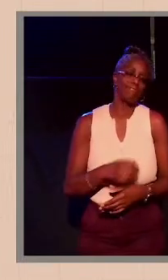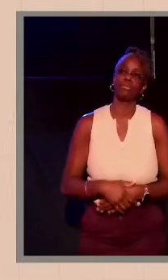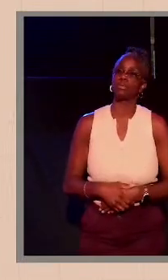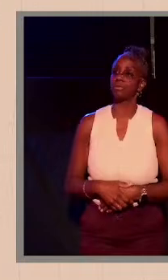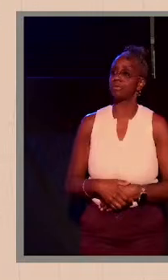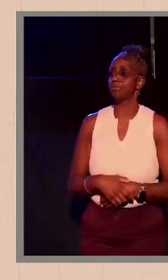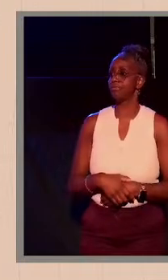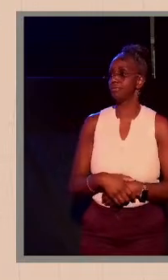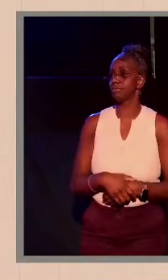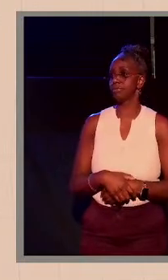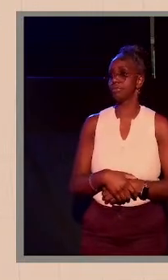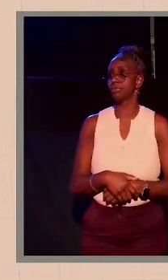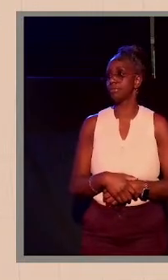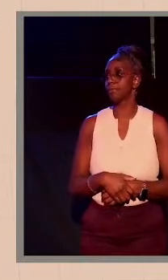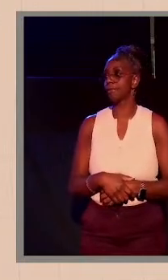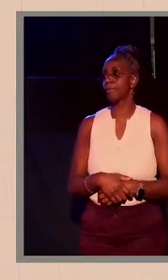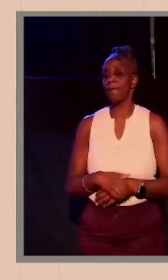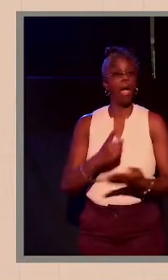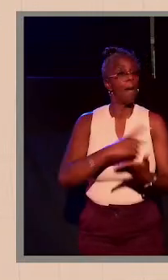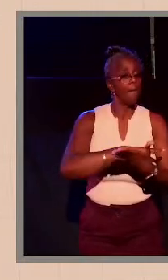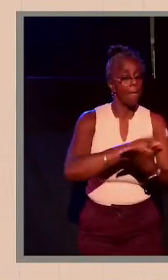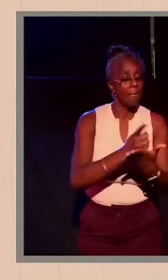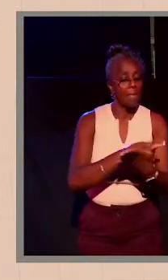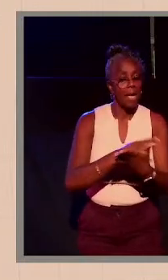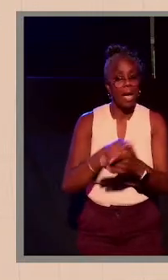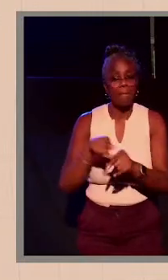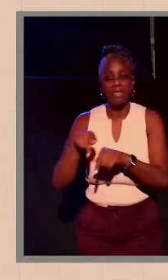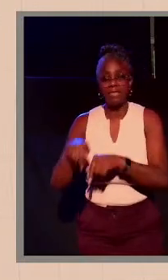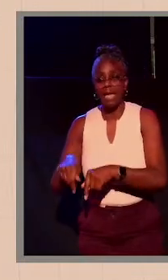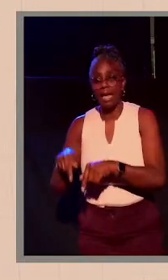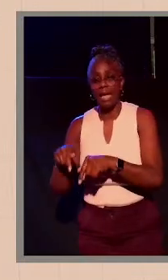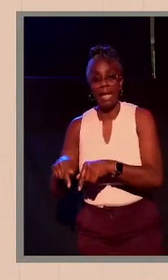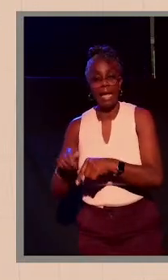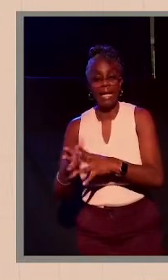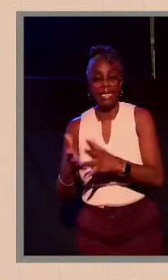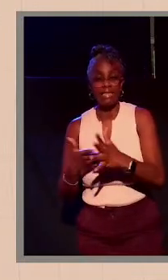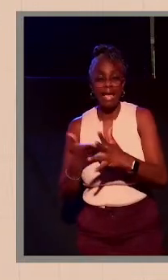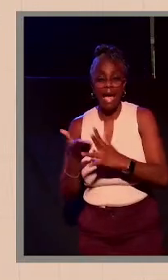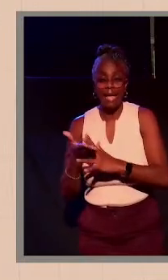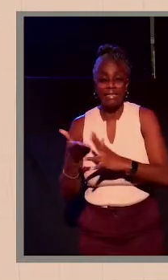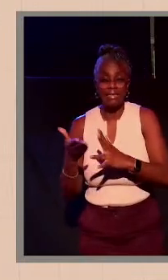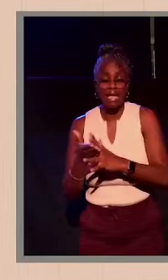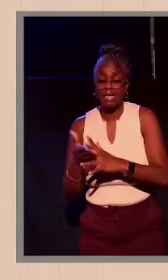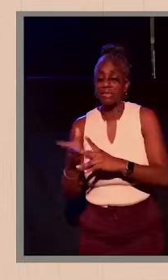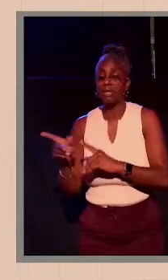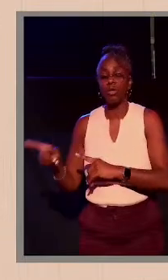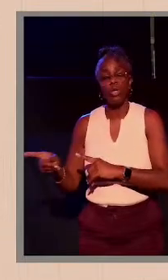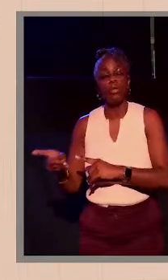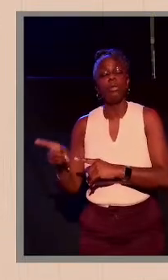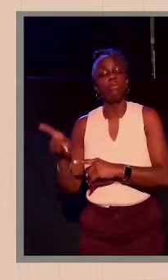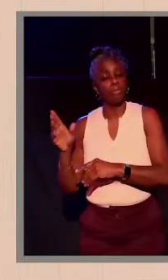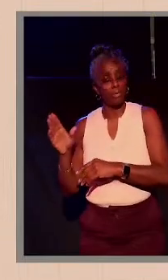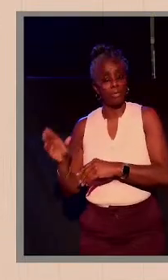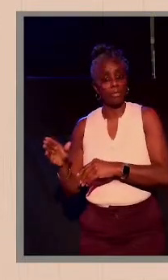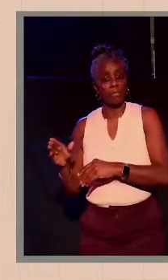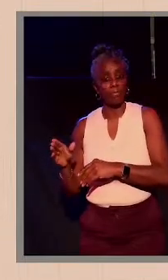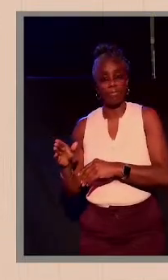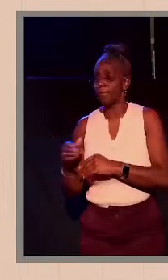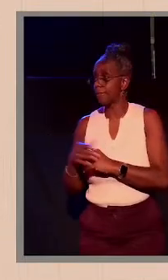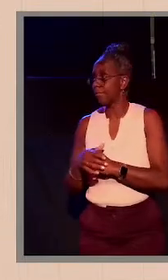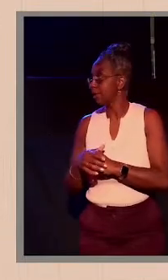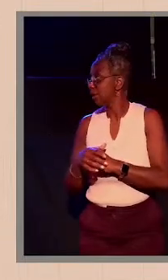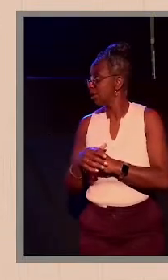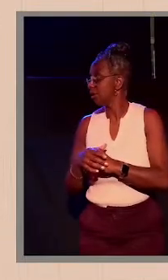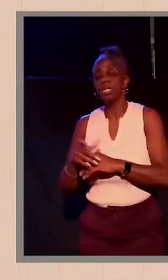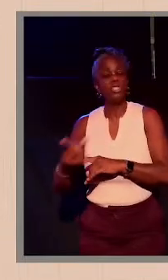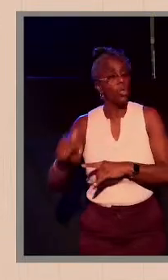of steel around. But yeah, there's compass on here, basically three-axis compass in these things, which is measuring the Earth's magnetic field, so it